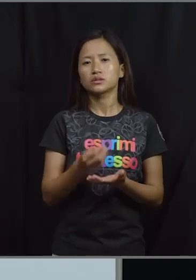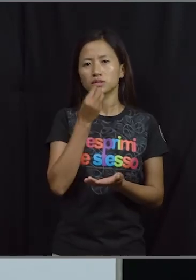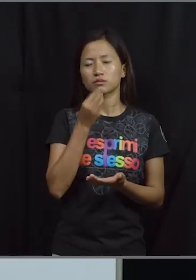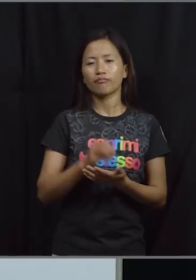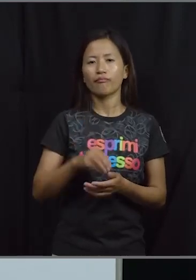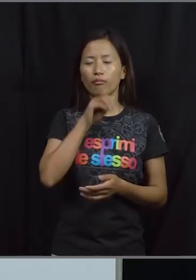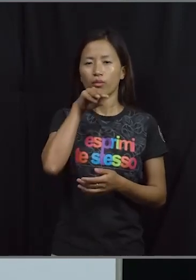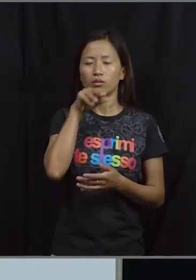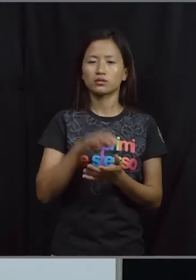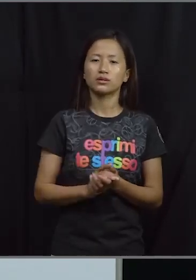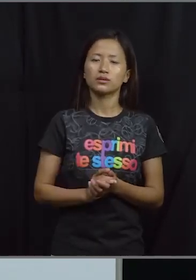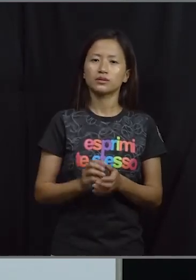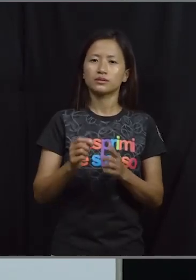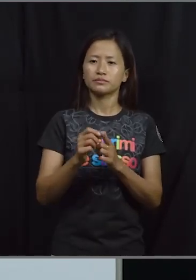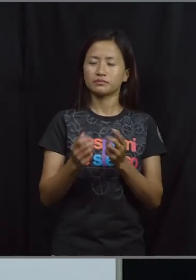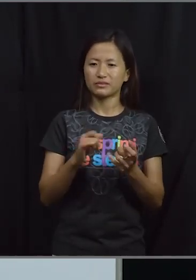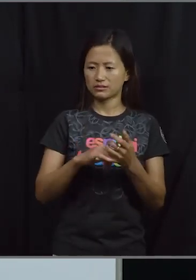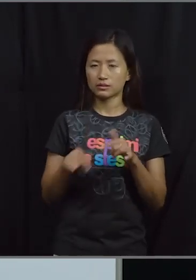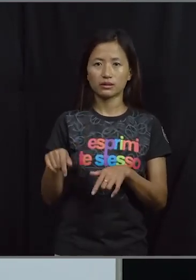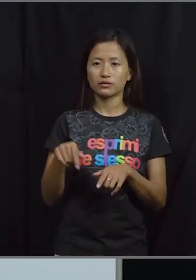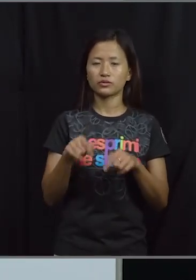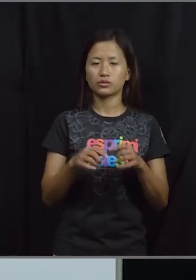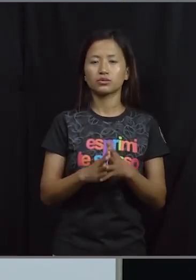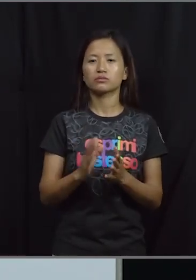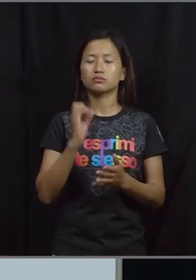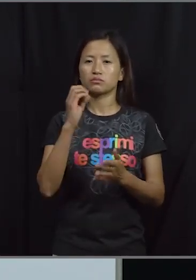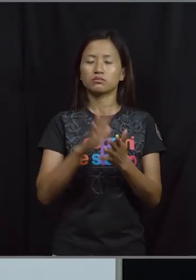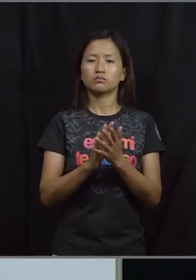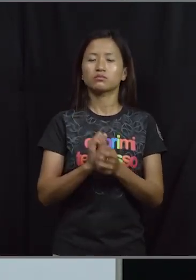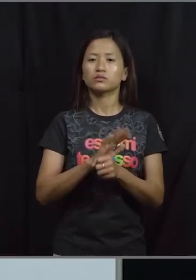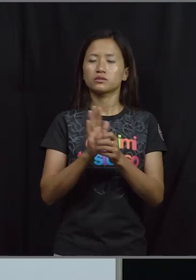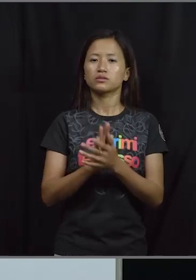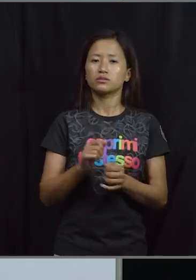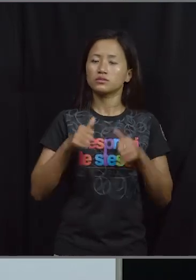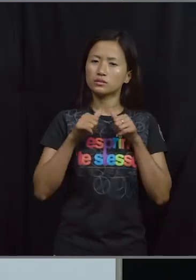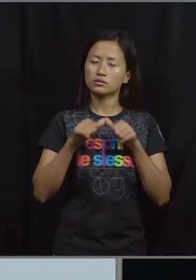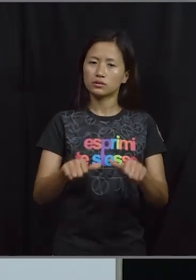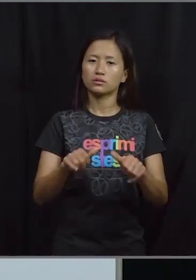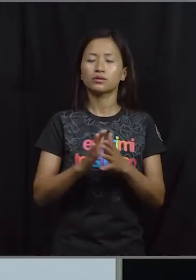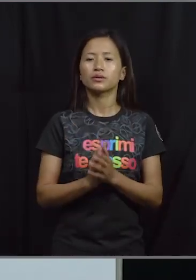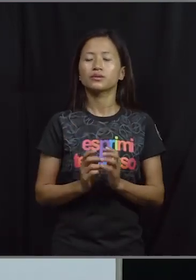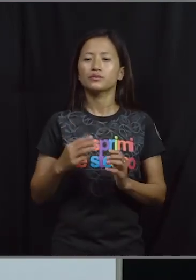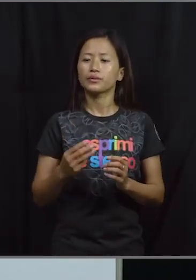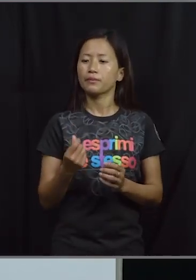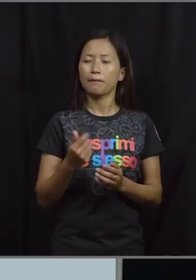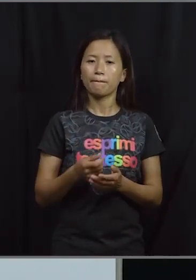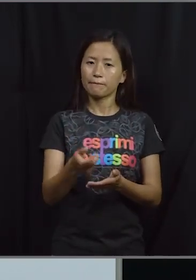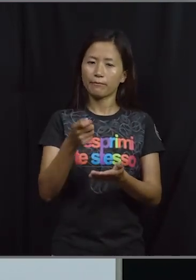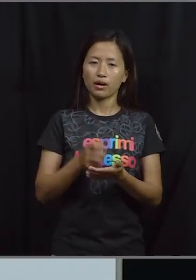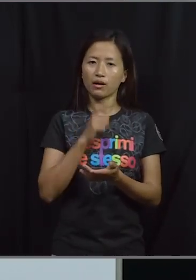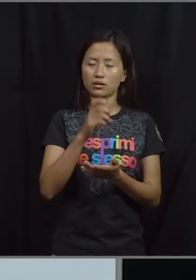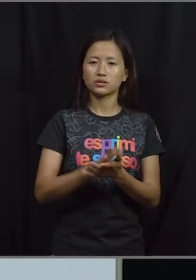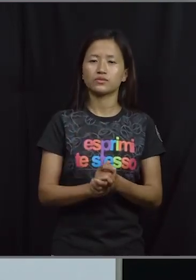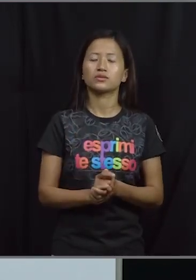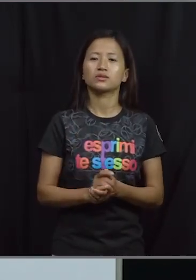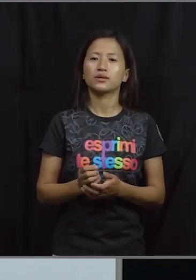therefore, before the pandemic, it was 220 something. Now it has gone up to 350. Still we buy. So prices of pork is rising, but the demand of